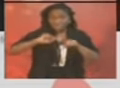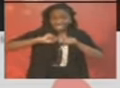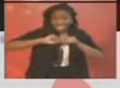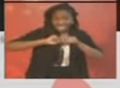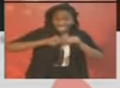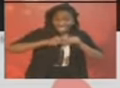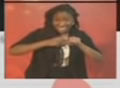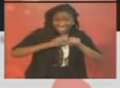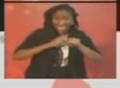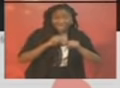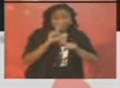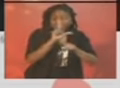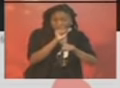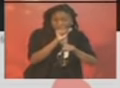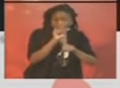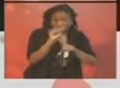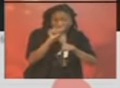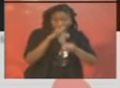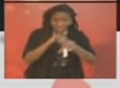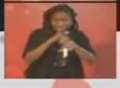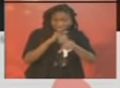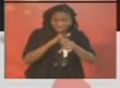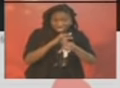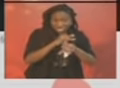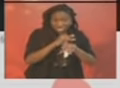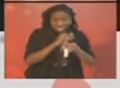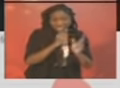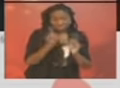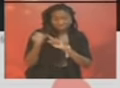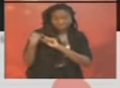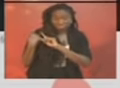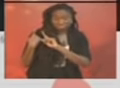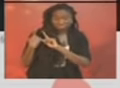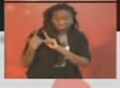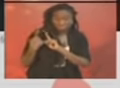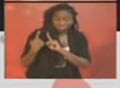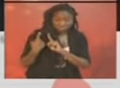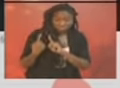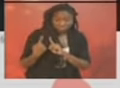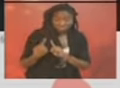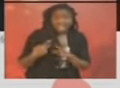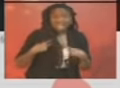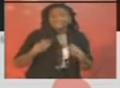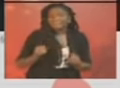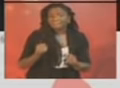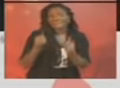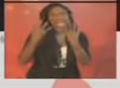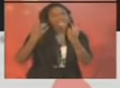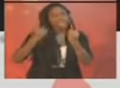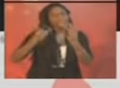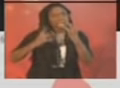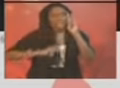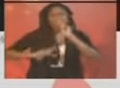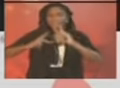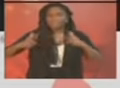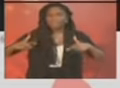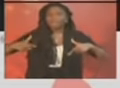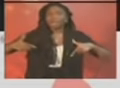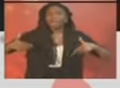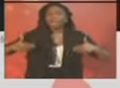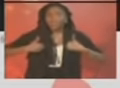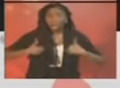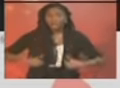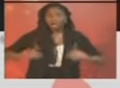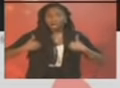of 2020, up to until March, there was high levels of ARI going into the yellow portions, which is the endemic